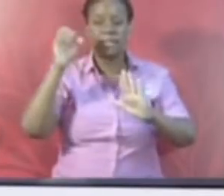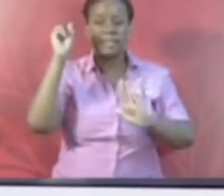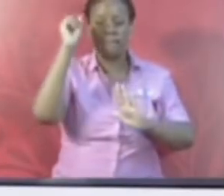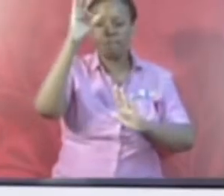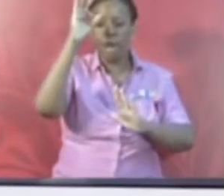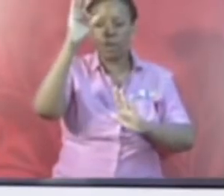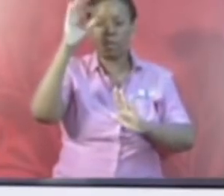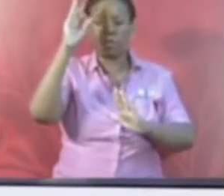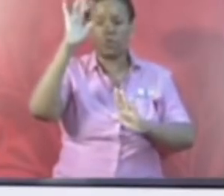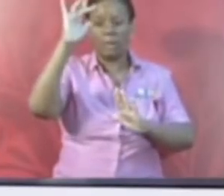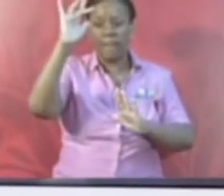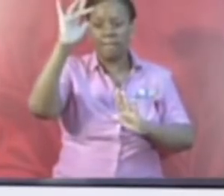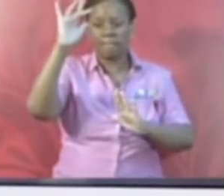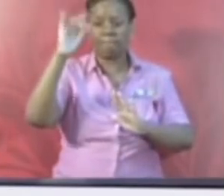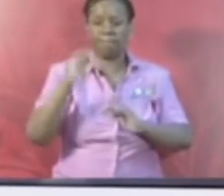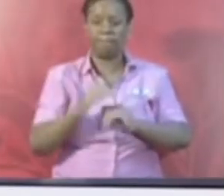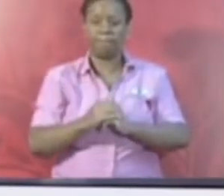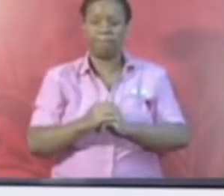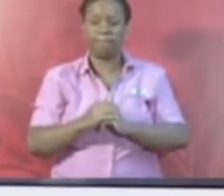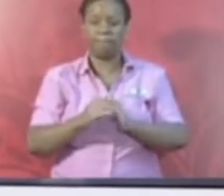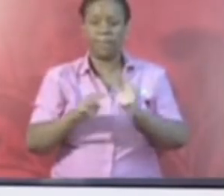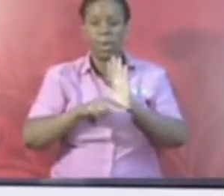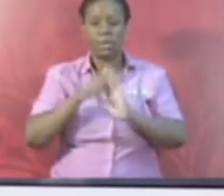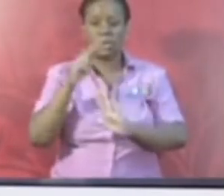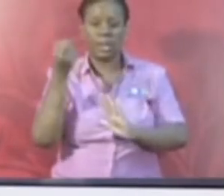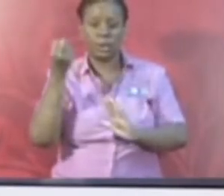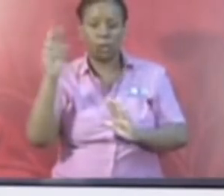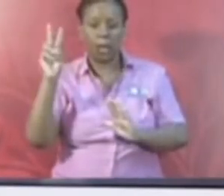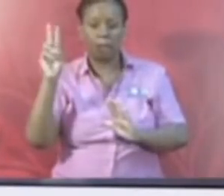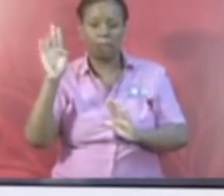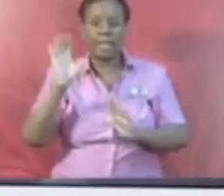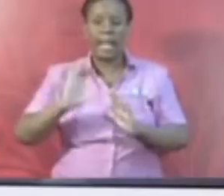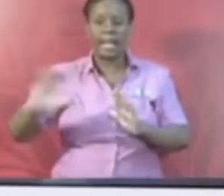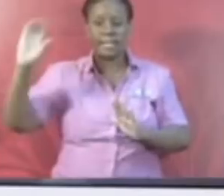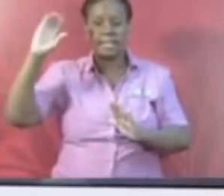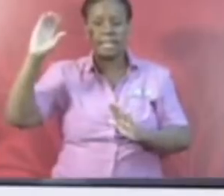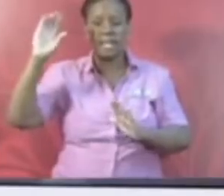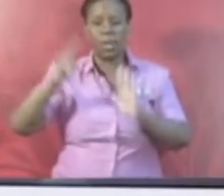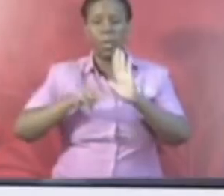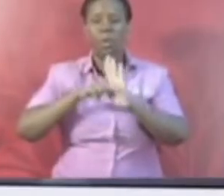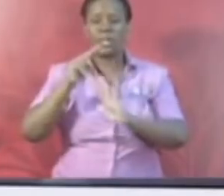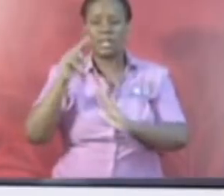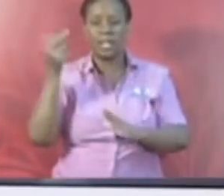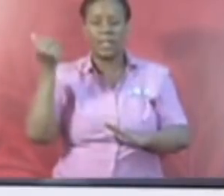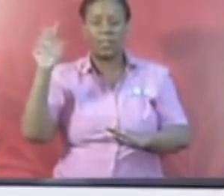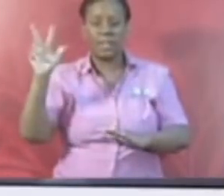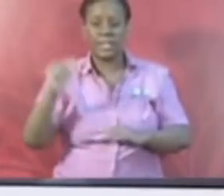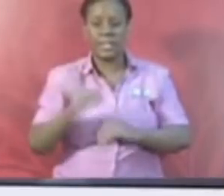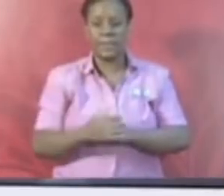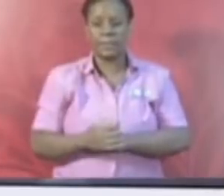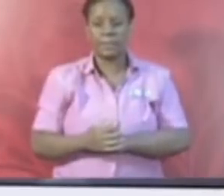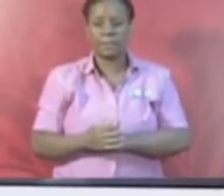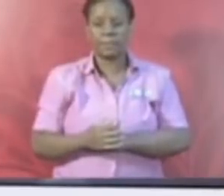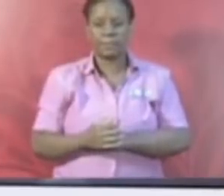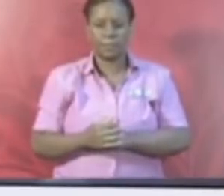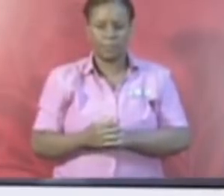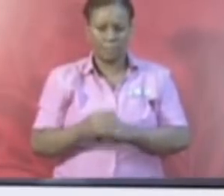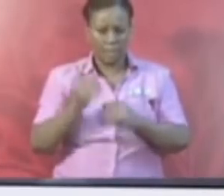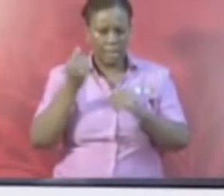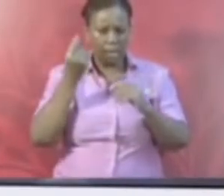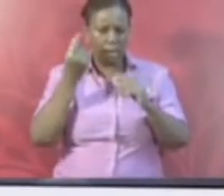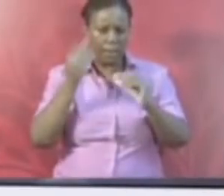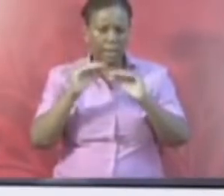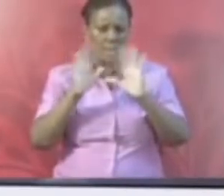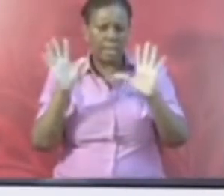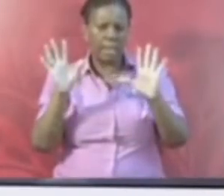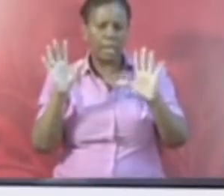25, the Chancellor Hotel, 12, and the Cascadia Hotel, 13. Just to clear up a little issue on when your quarantine period comes to